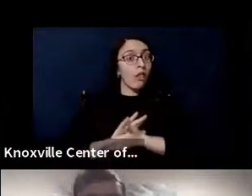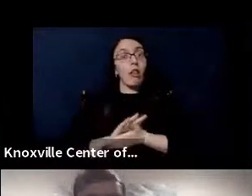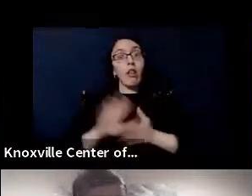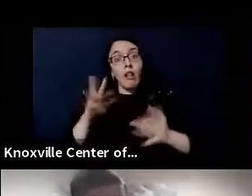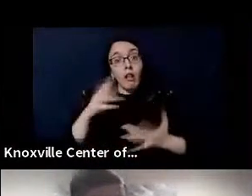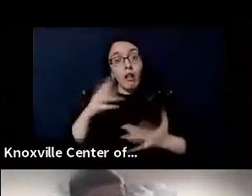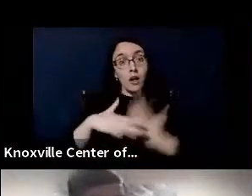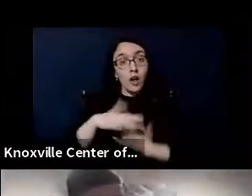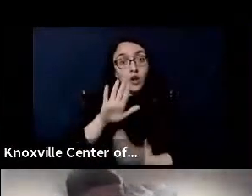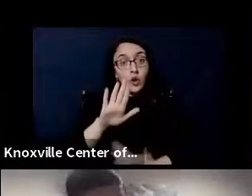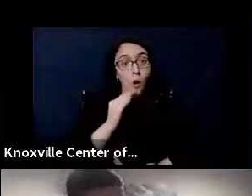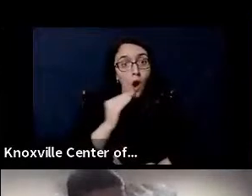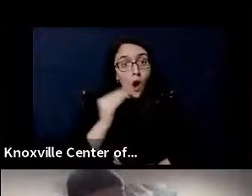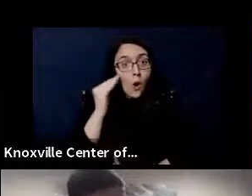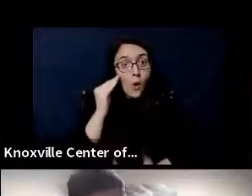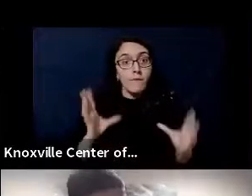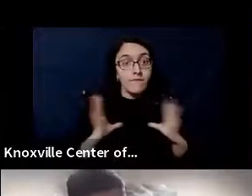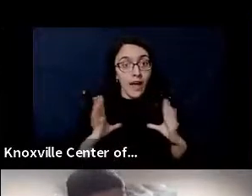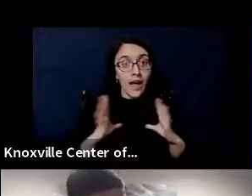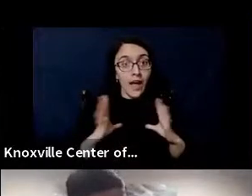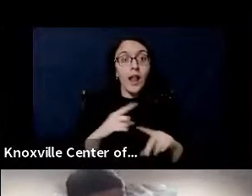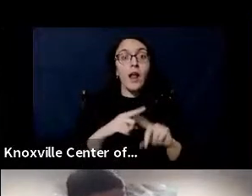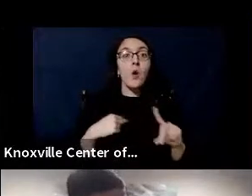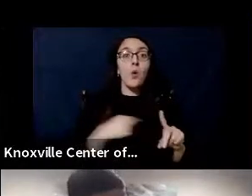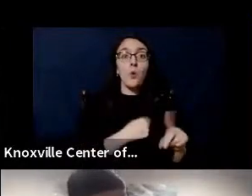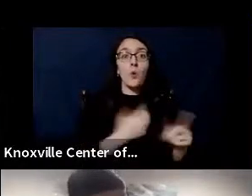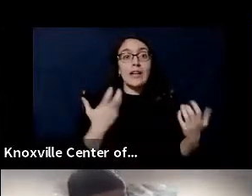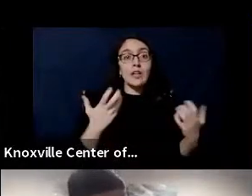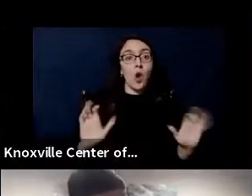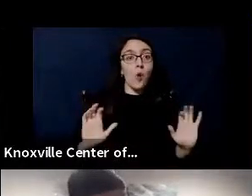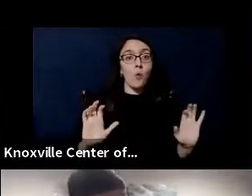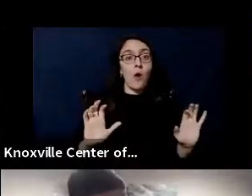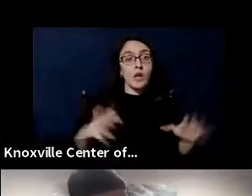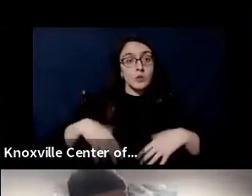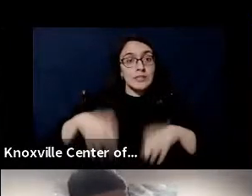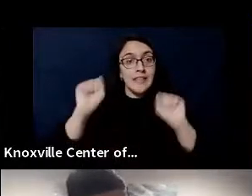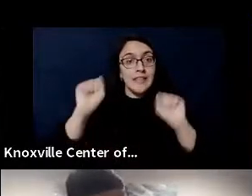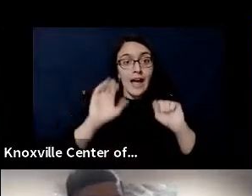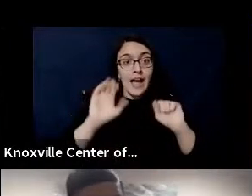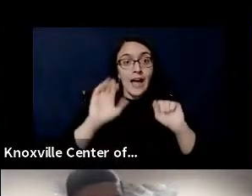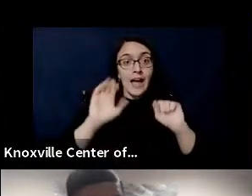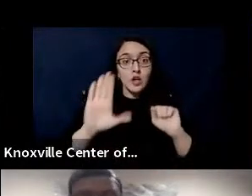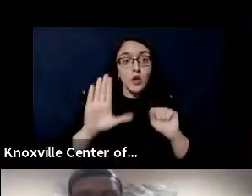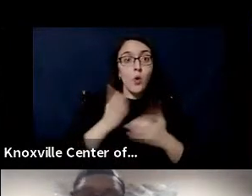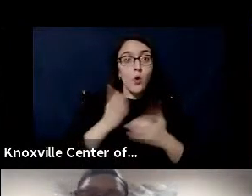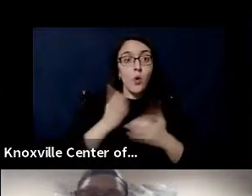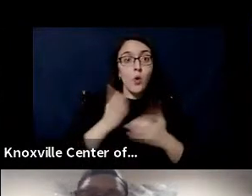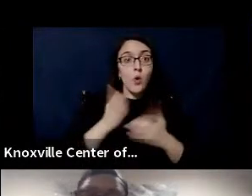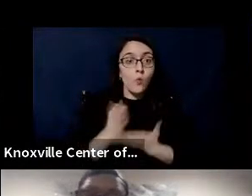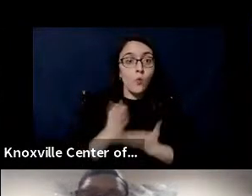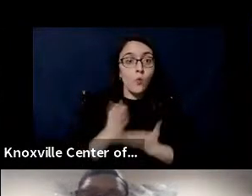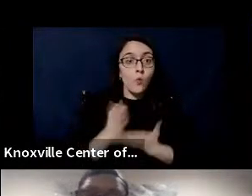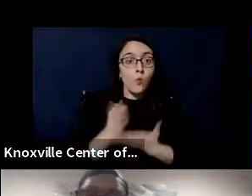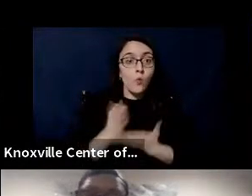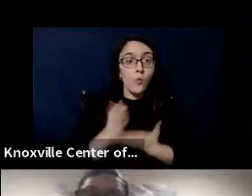homes. We don't want to infringe on your rights, but we're wanting to make very